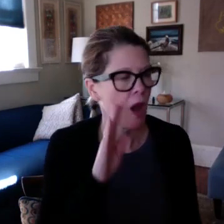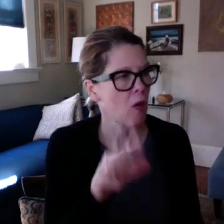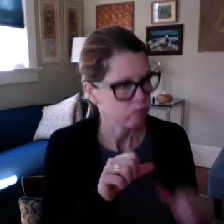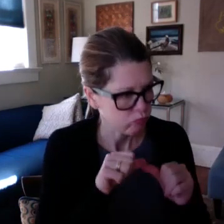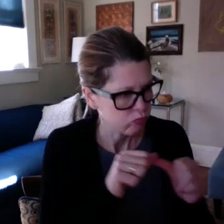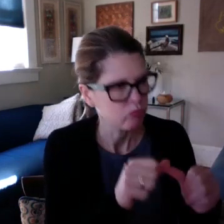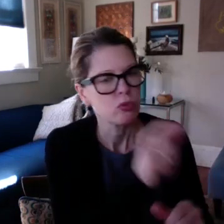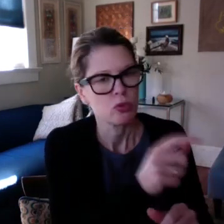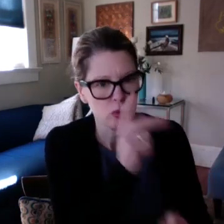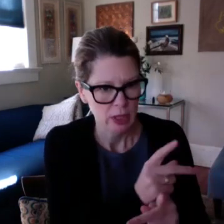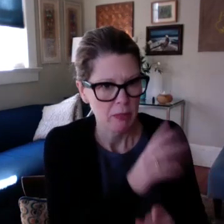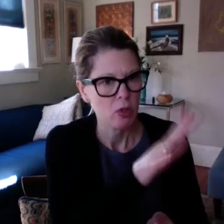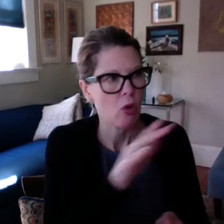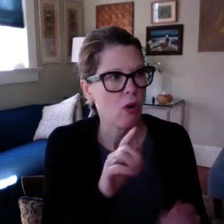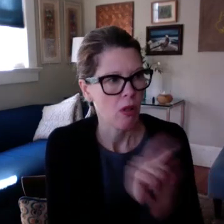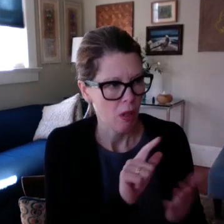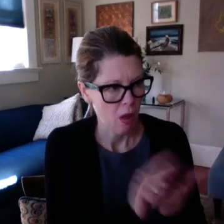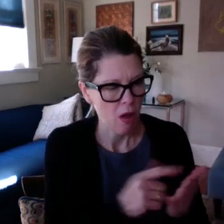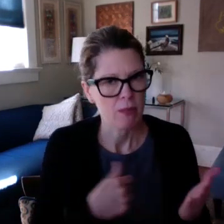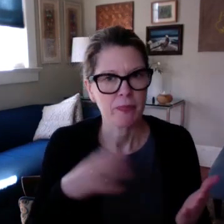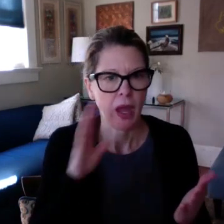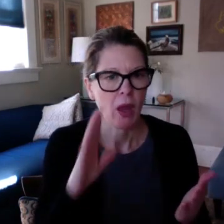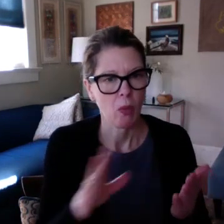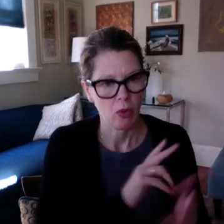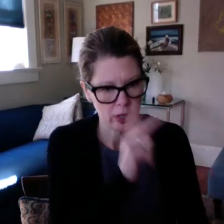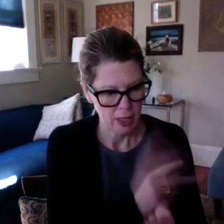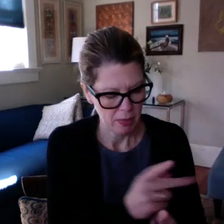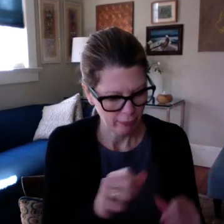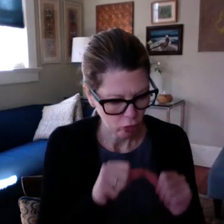your law. I shall keep it forever and ever.